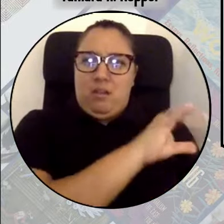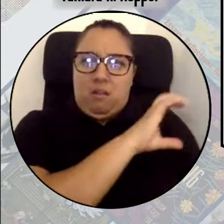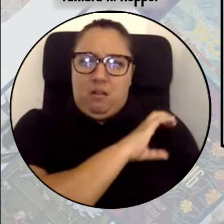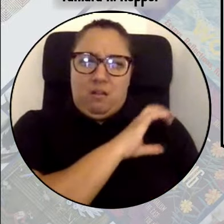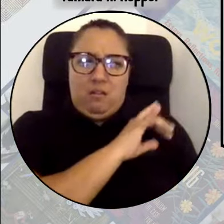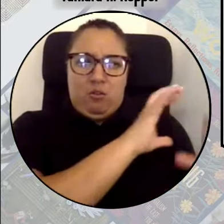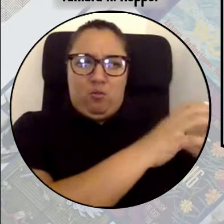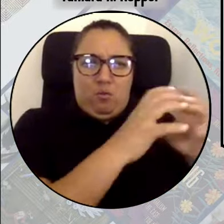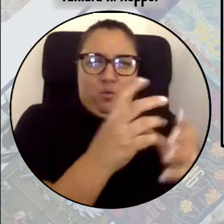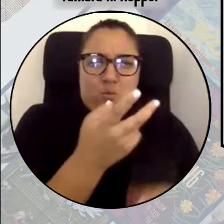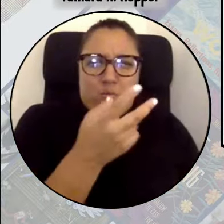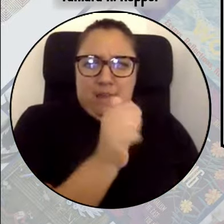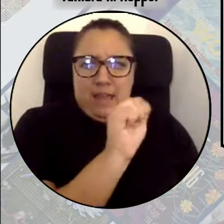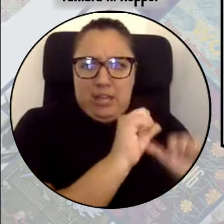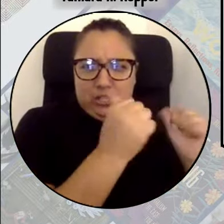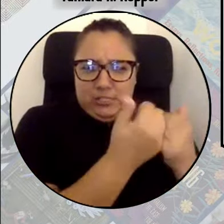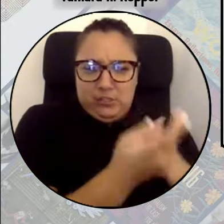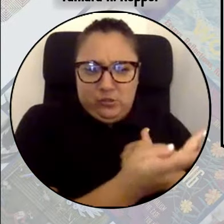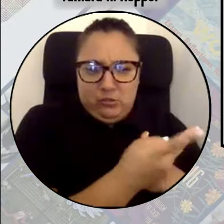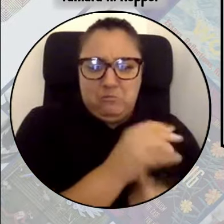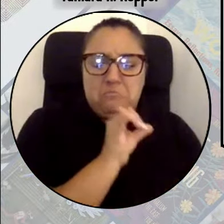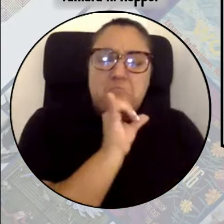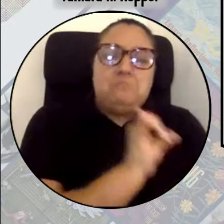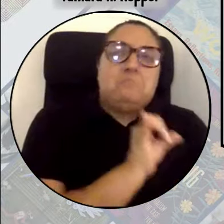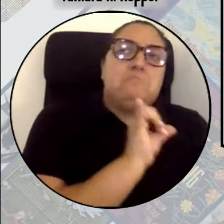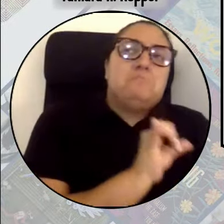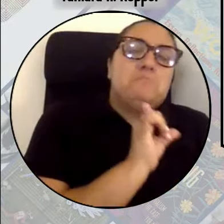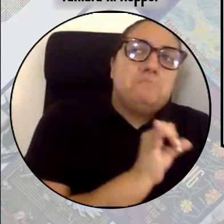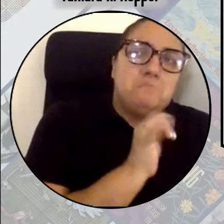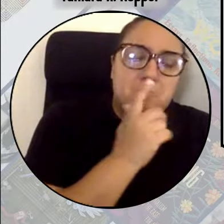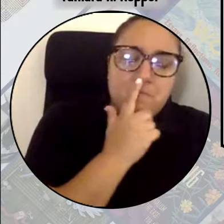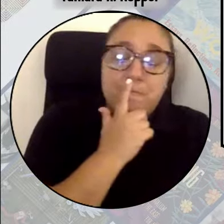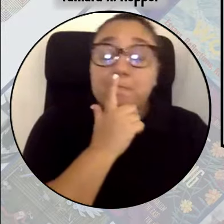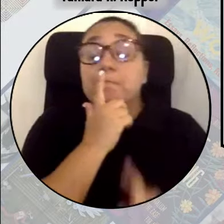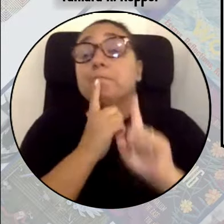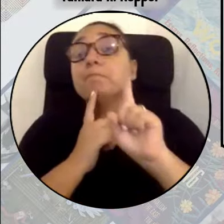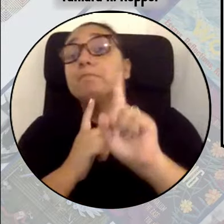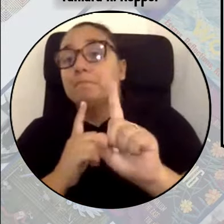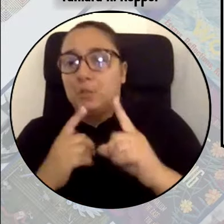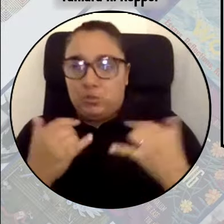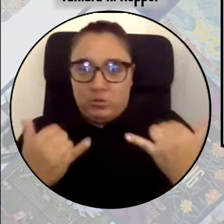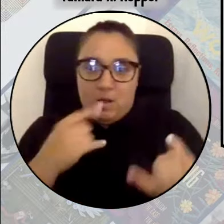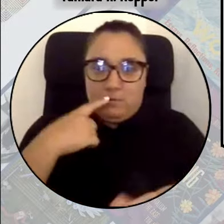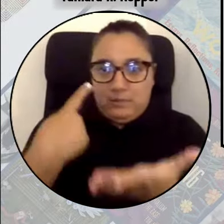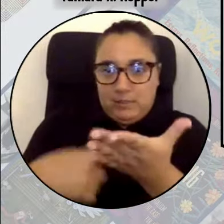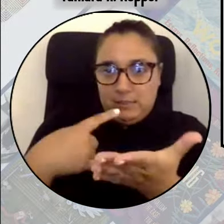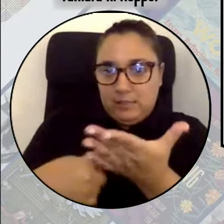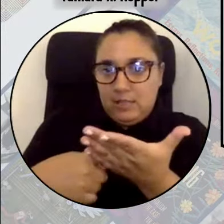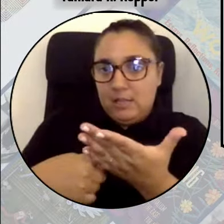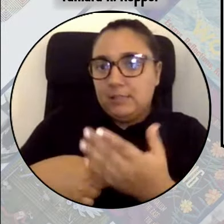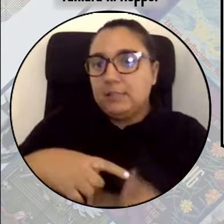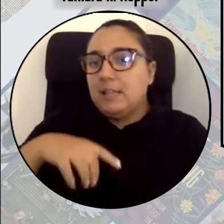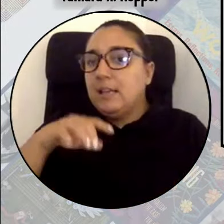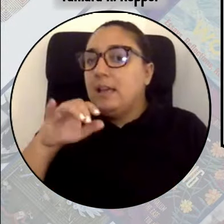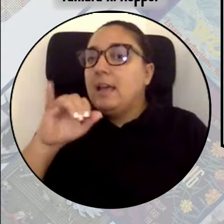Okay. So let's talk about immigrants and non-immigrants. Now, this might sound kind of strange, right? People might be thinking I'm talking about immigrants and